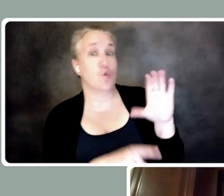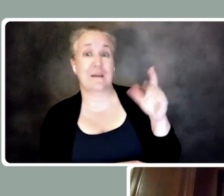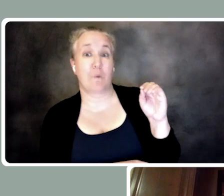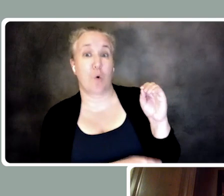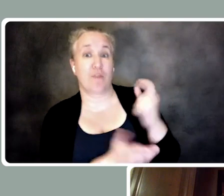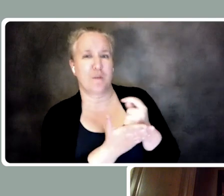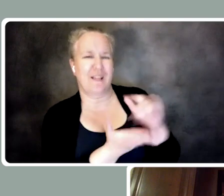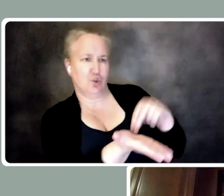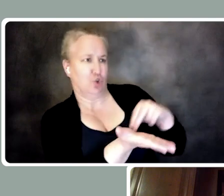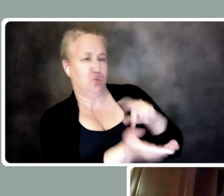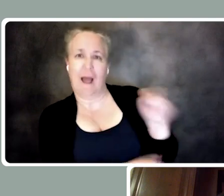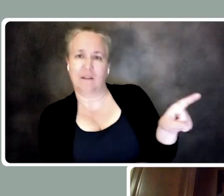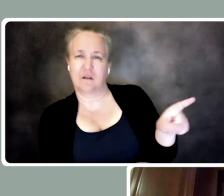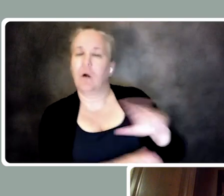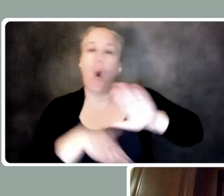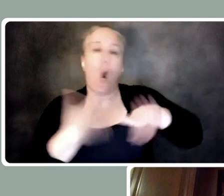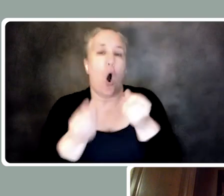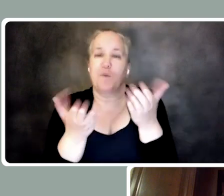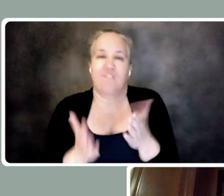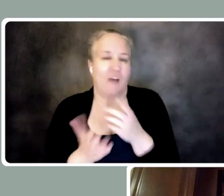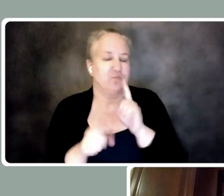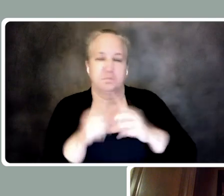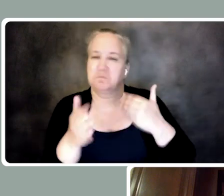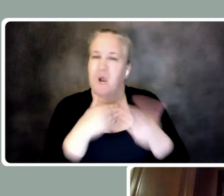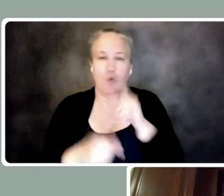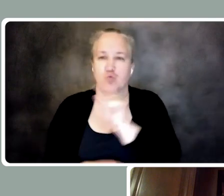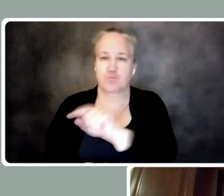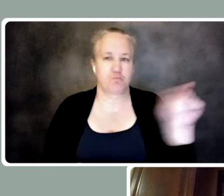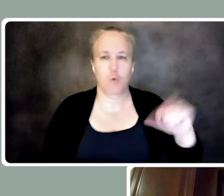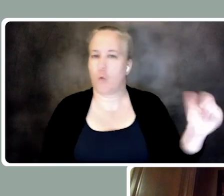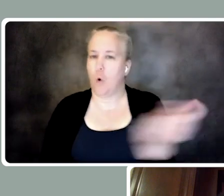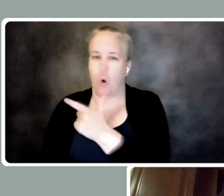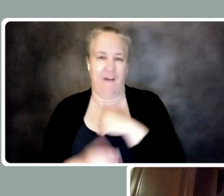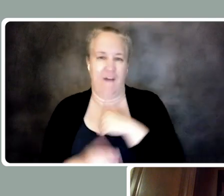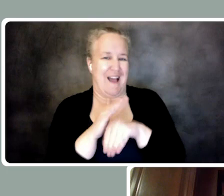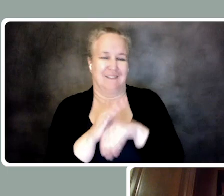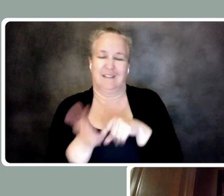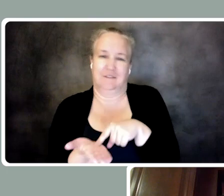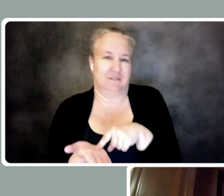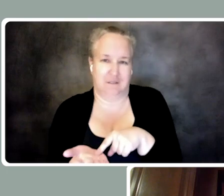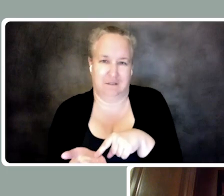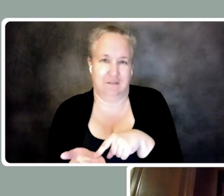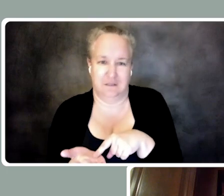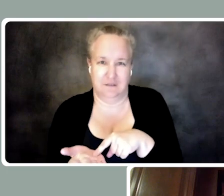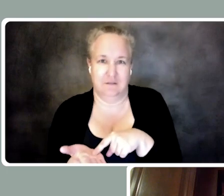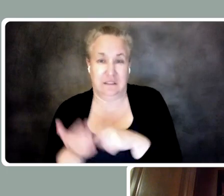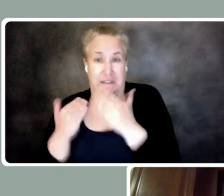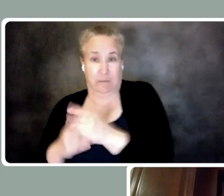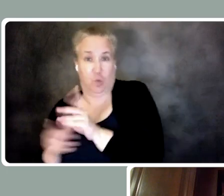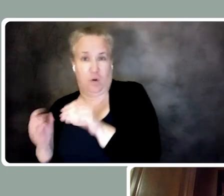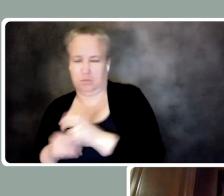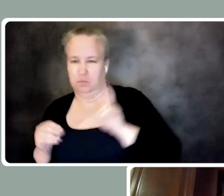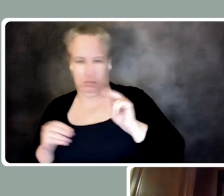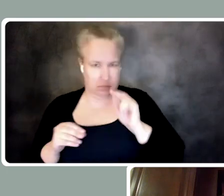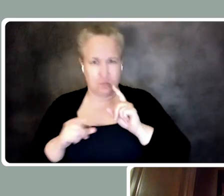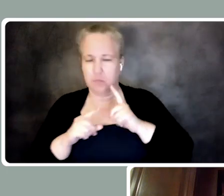nurse, all your providers, be it the nurse, everyone has access to those records. These are not esoteric records when it comes to someone